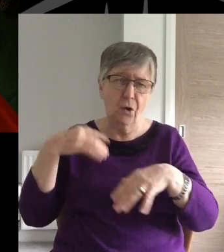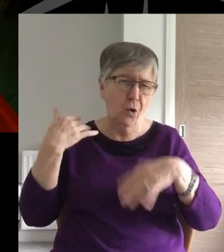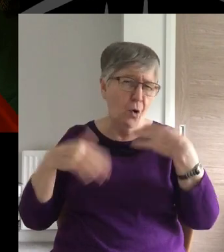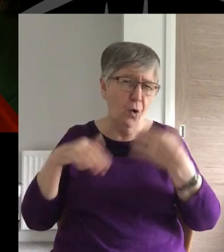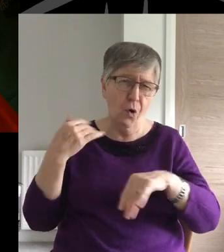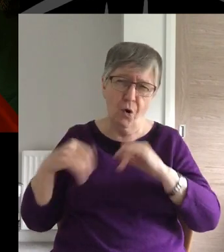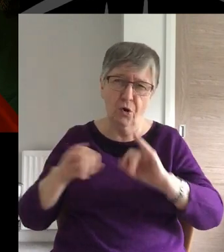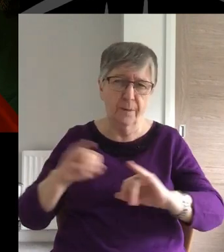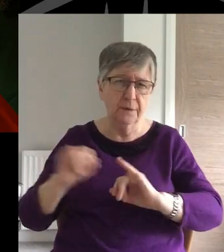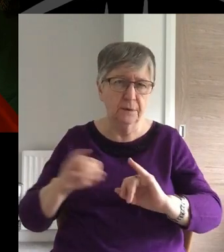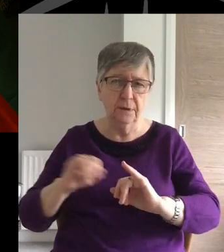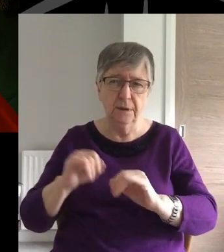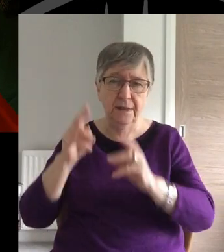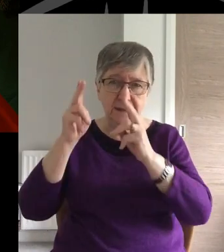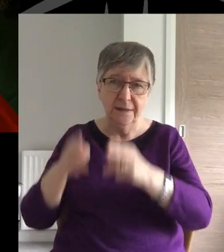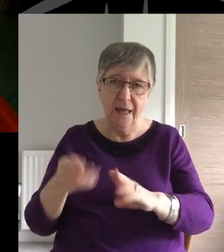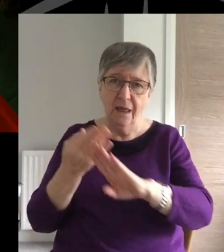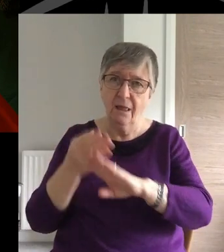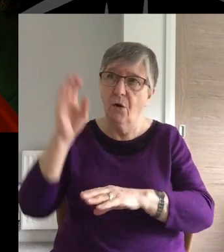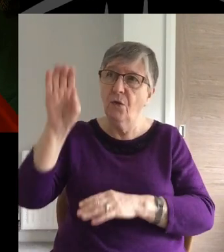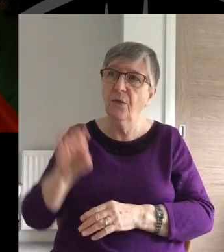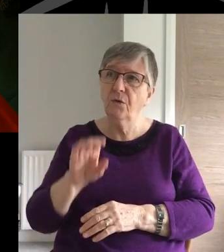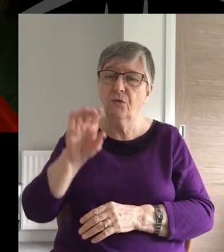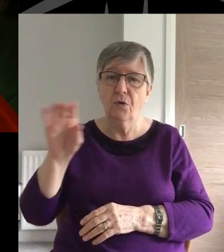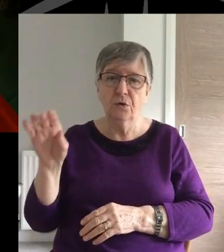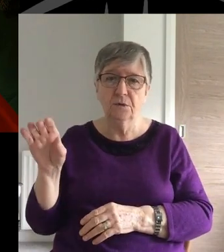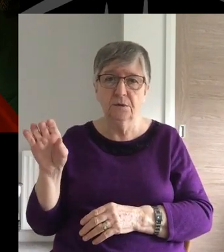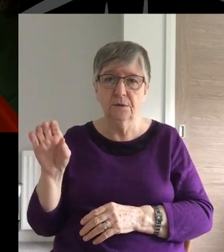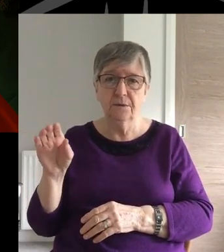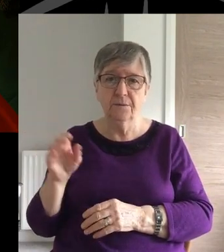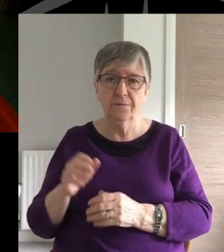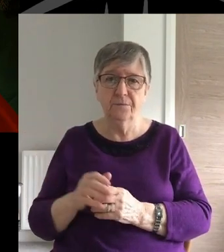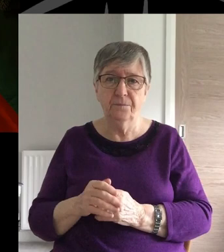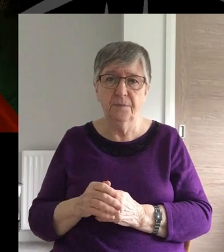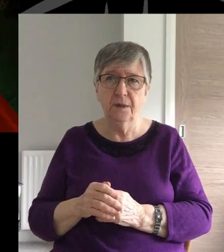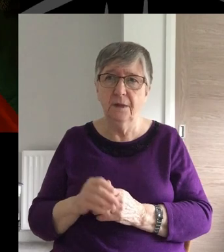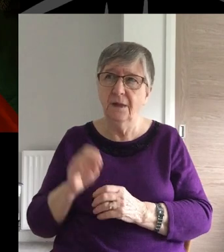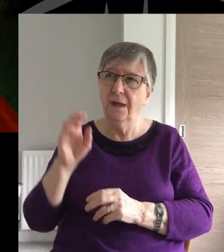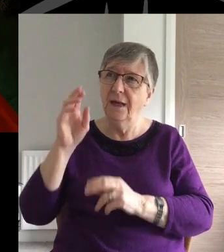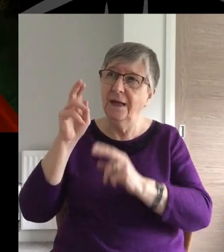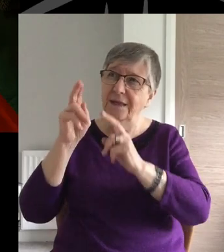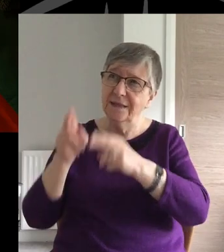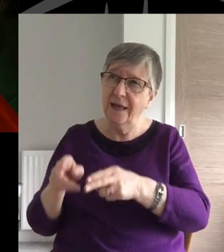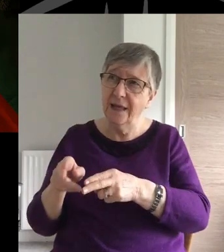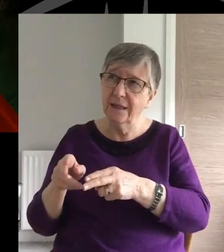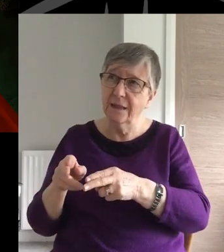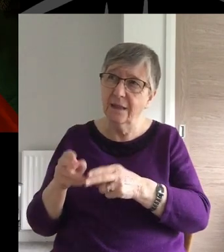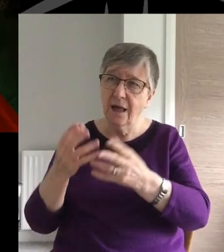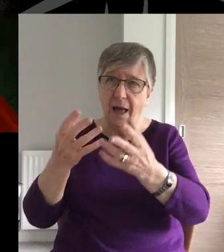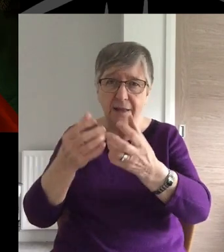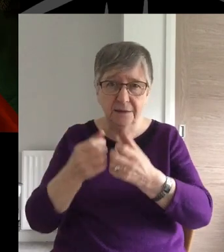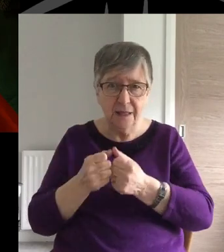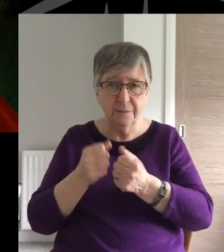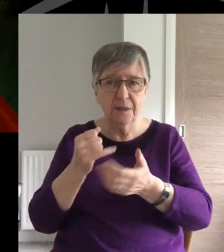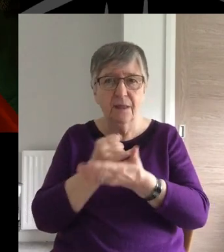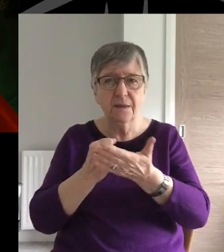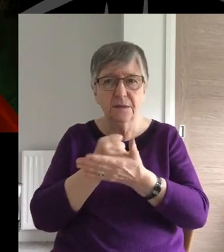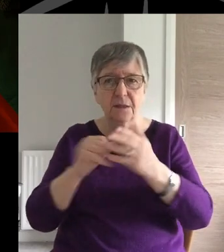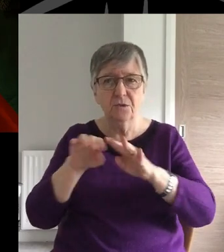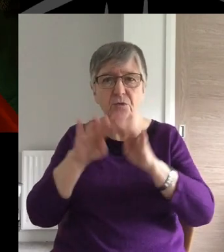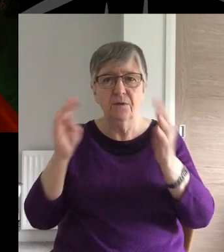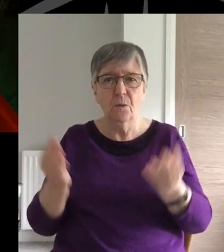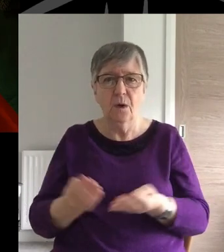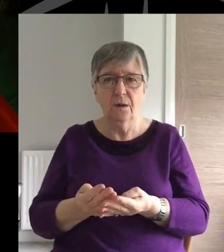be the torturous, agonizing death on a cross, and a death that is bearing the sins of the world.